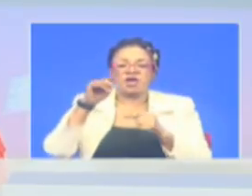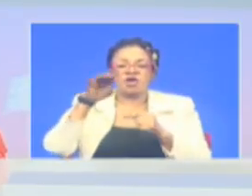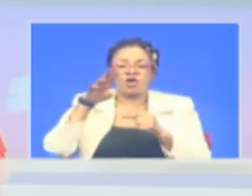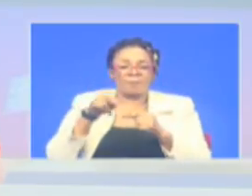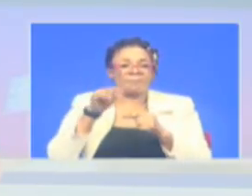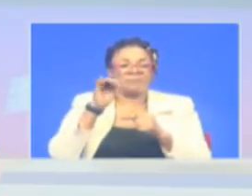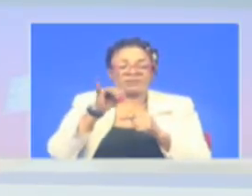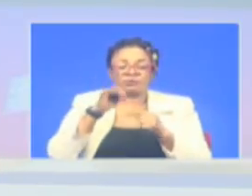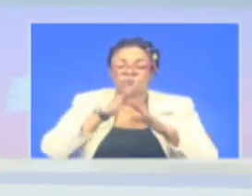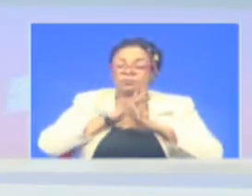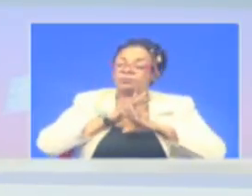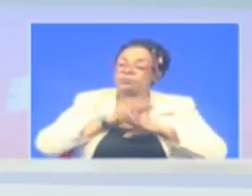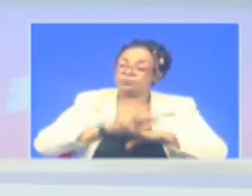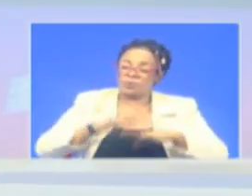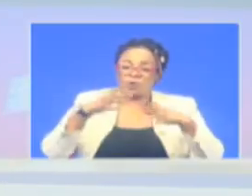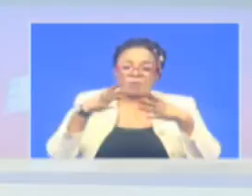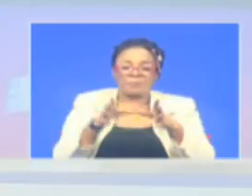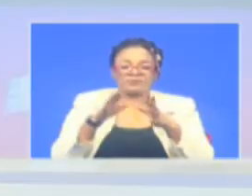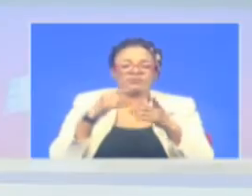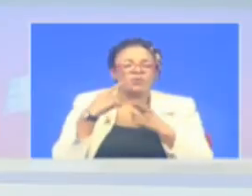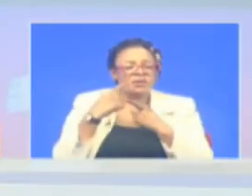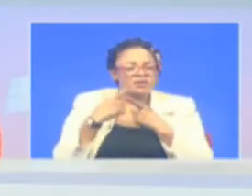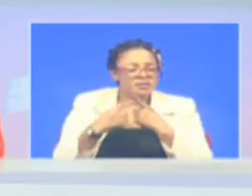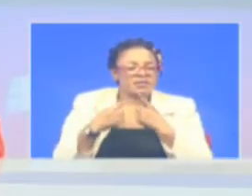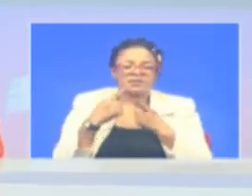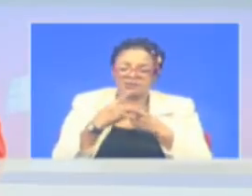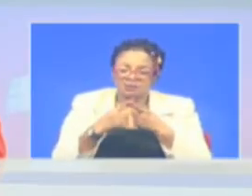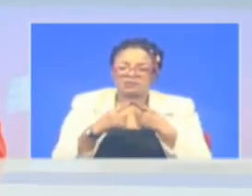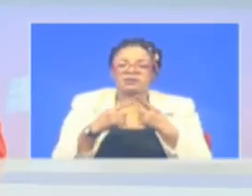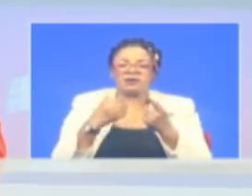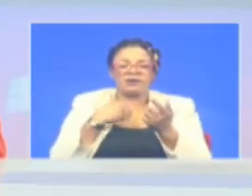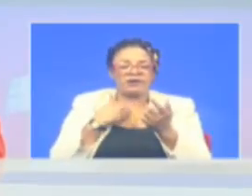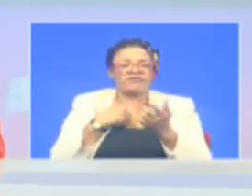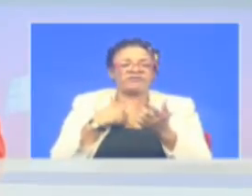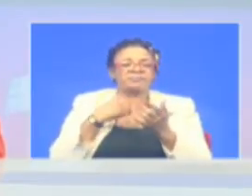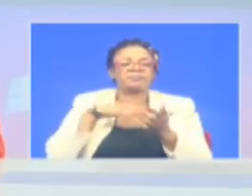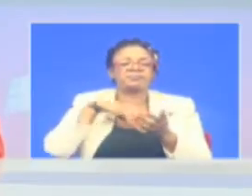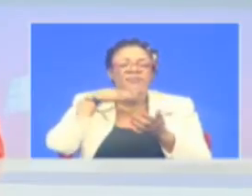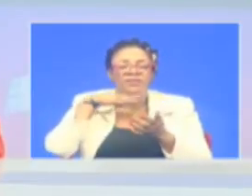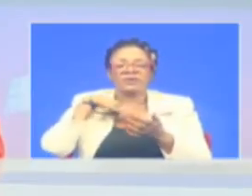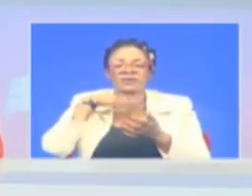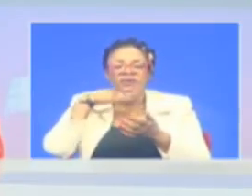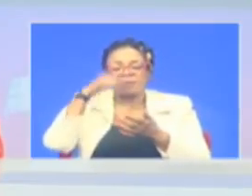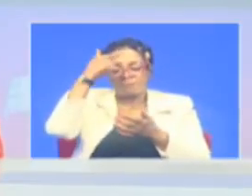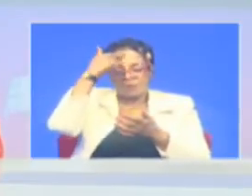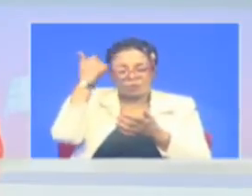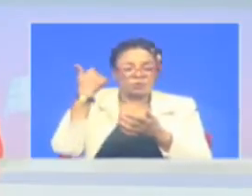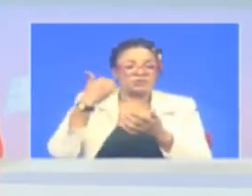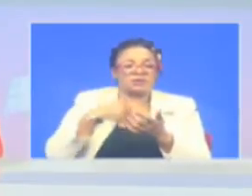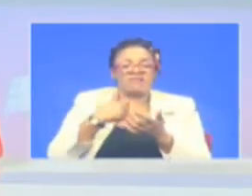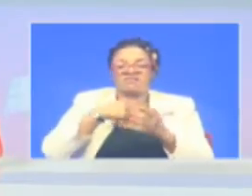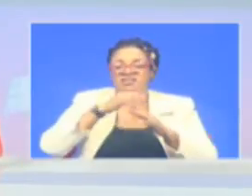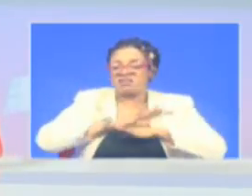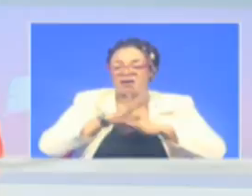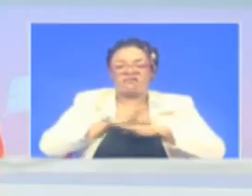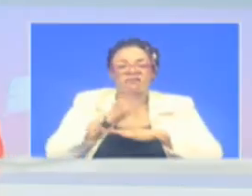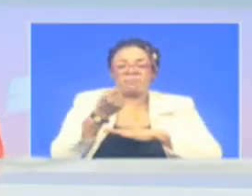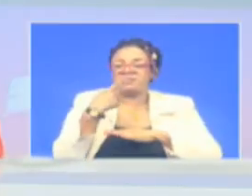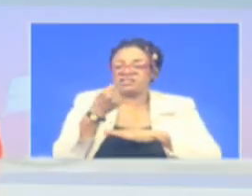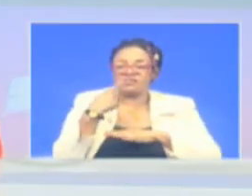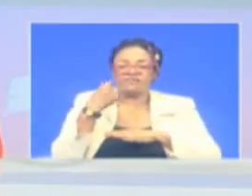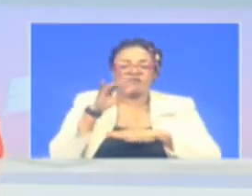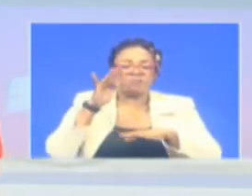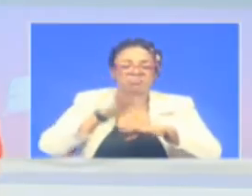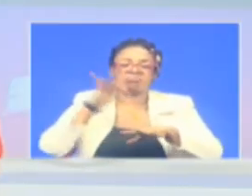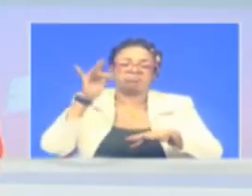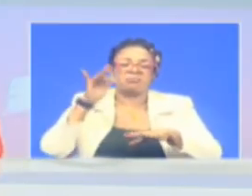for a community that has for years suffered high mortality rates owing to insufficient anti-venom distribution and also